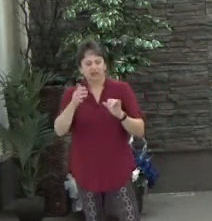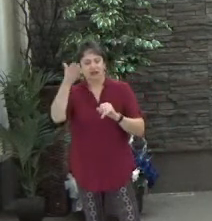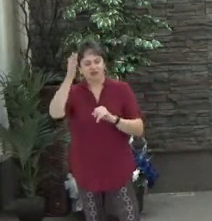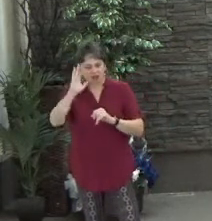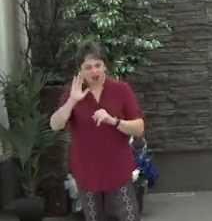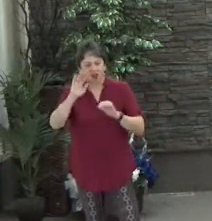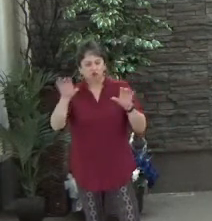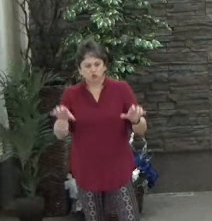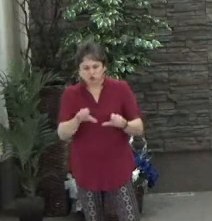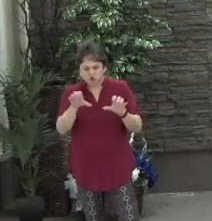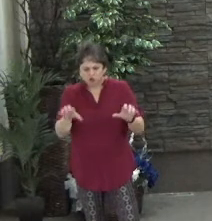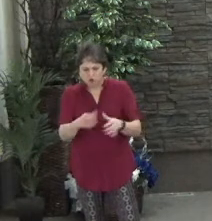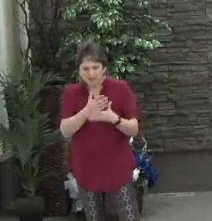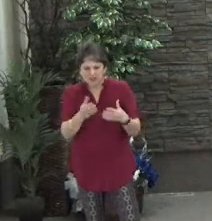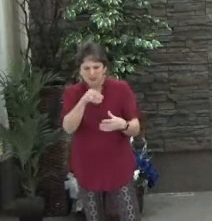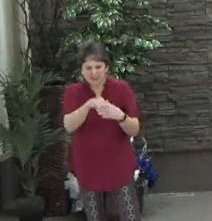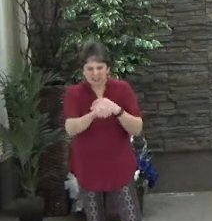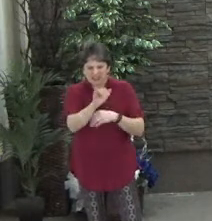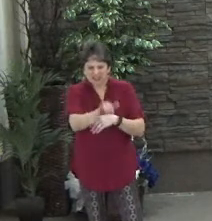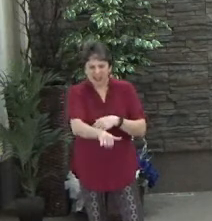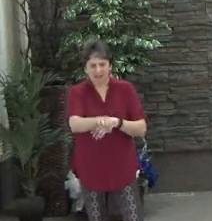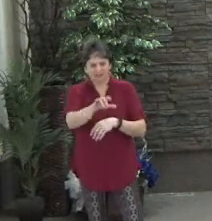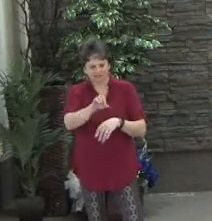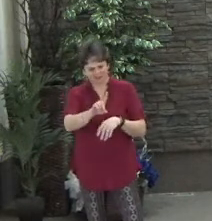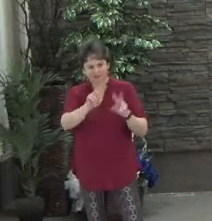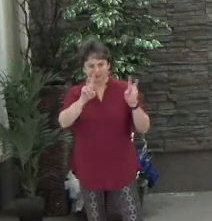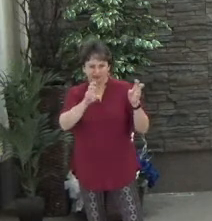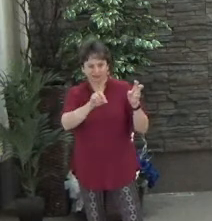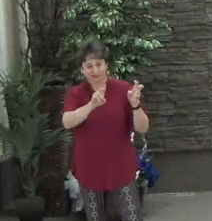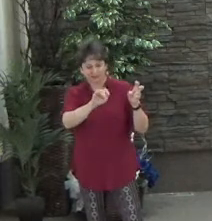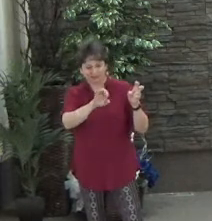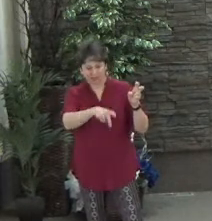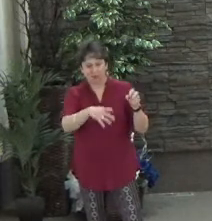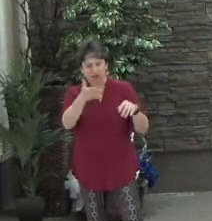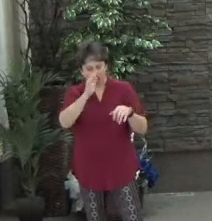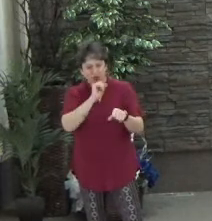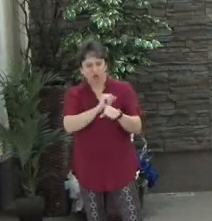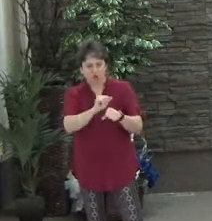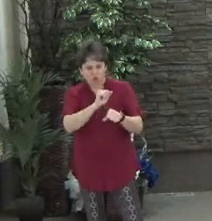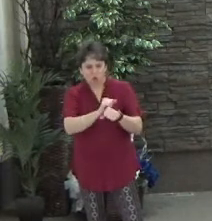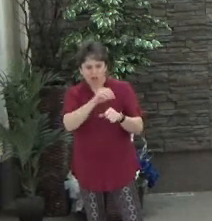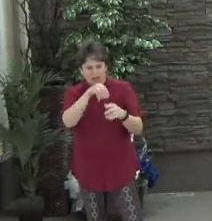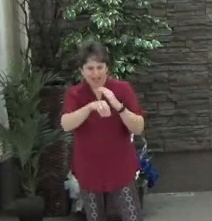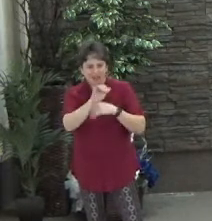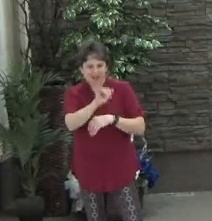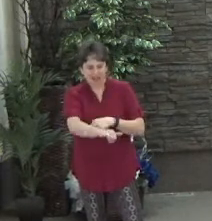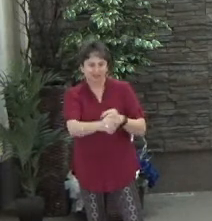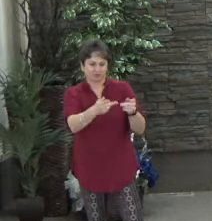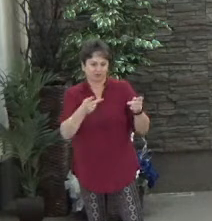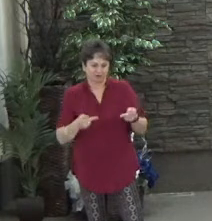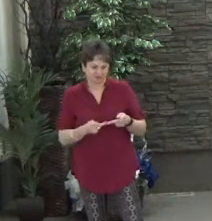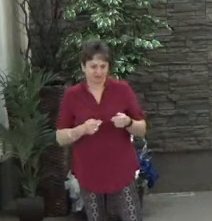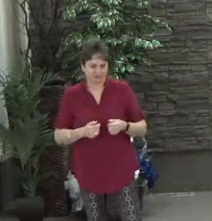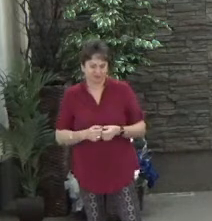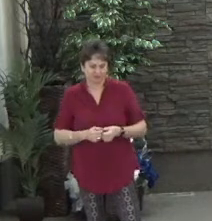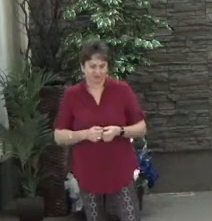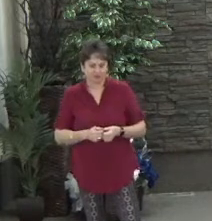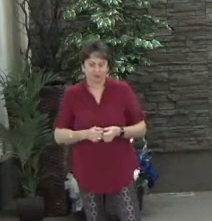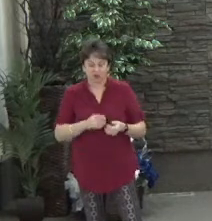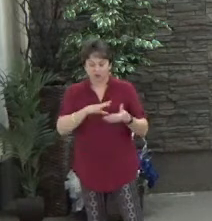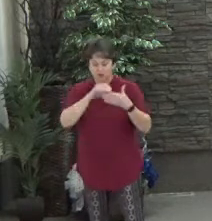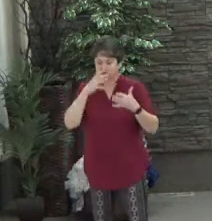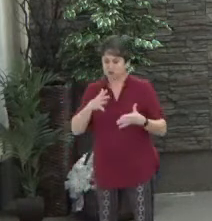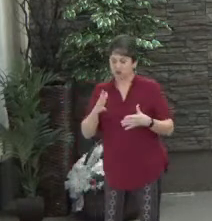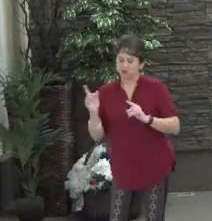God was doing something in that dump. God was at work in that dump. The students